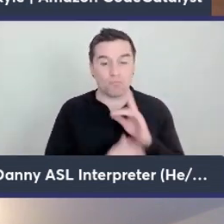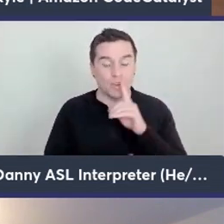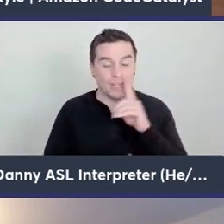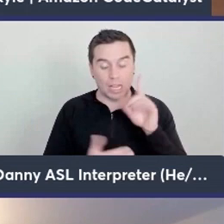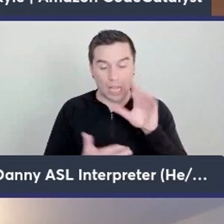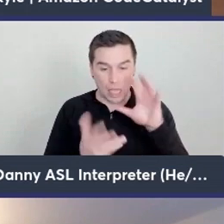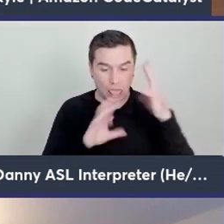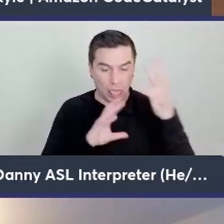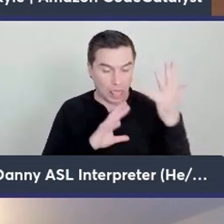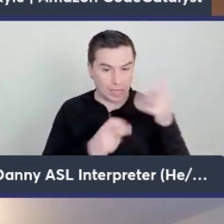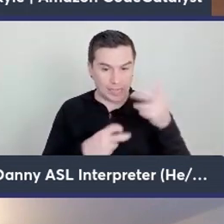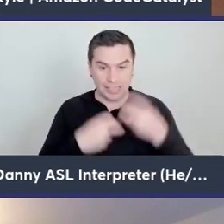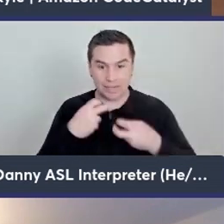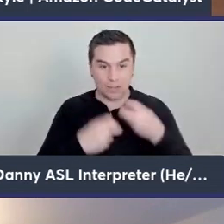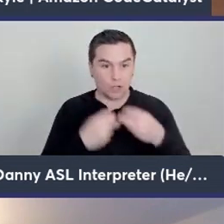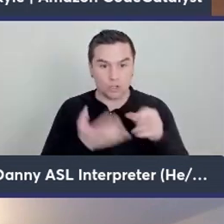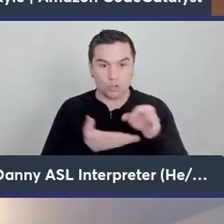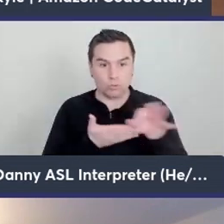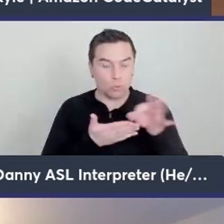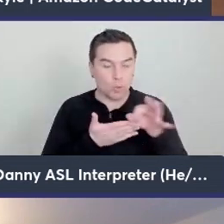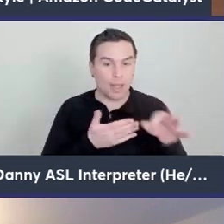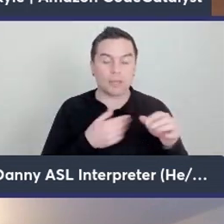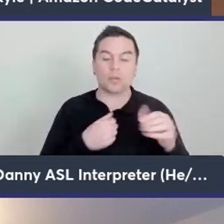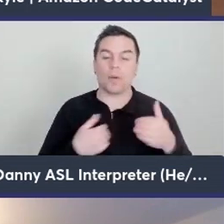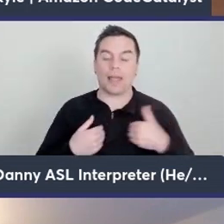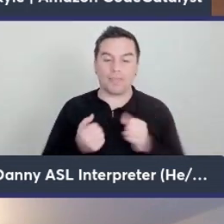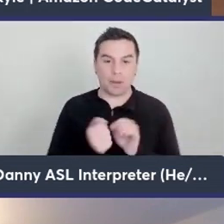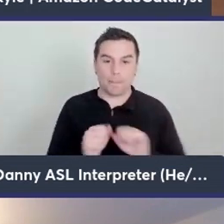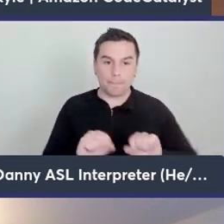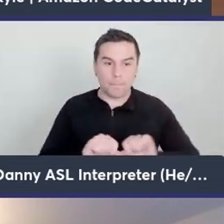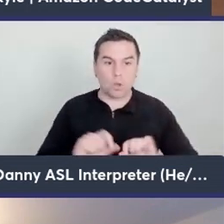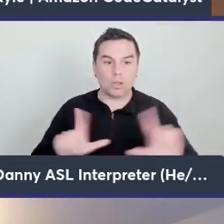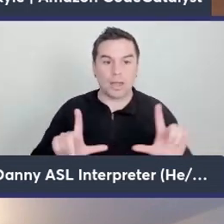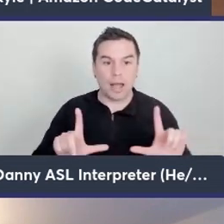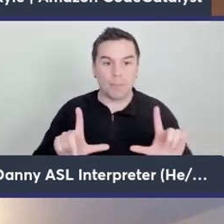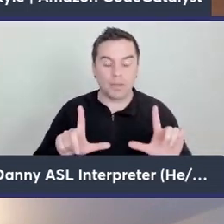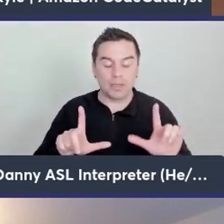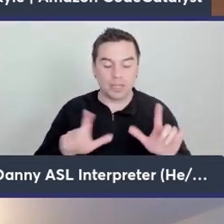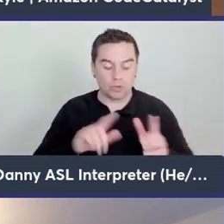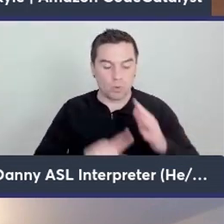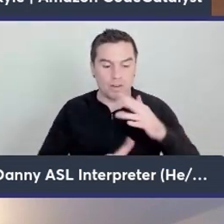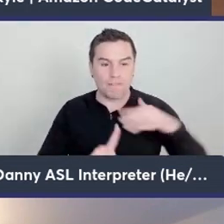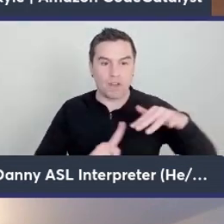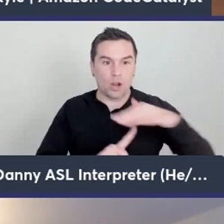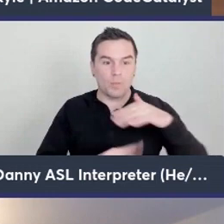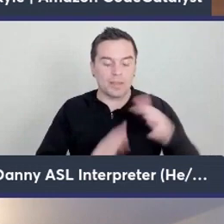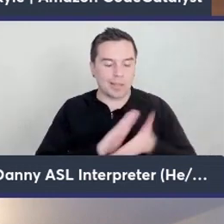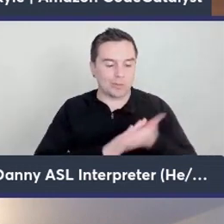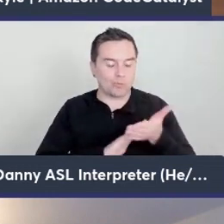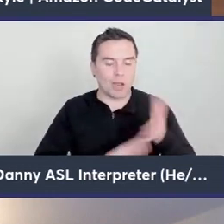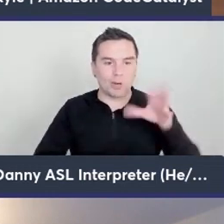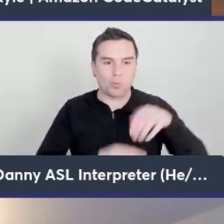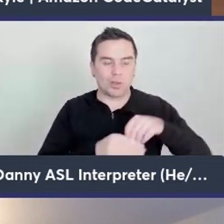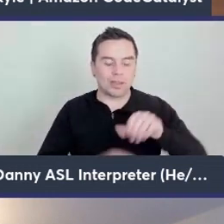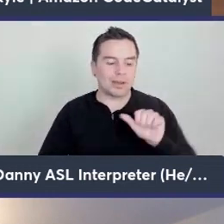up into an environment that's running in the cloud, right, in AWS, in a dev